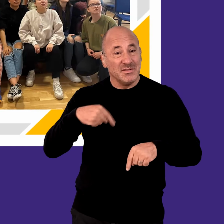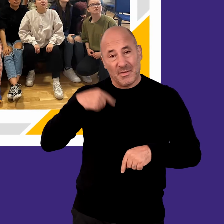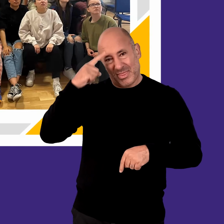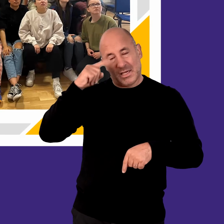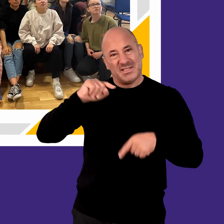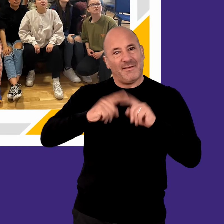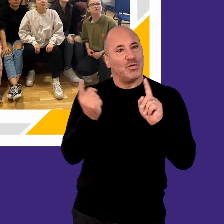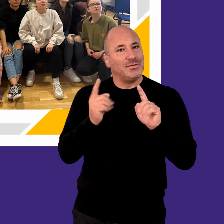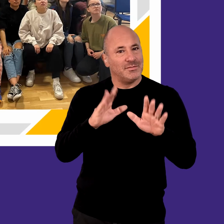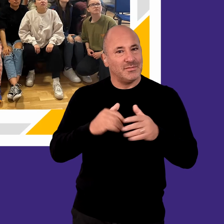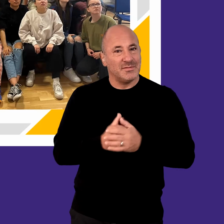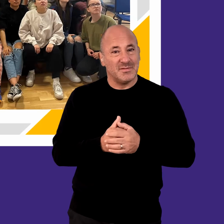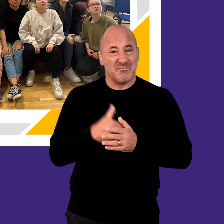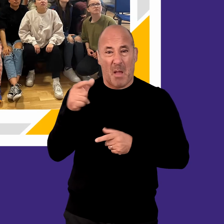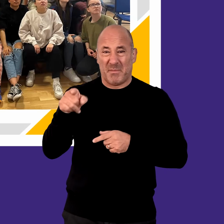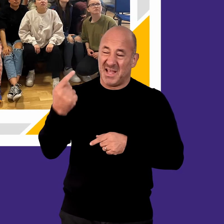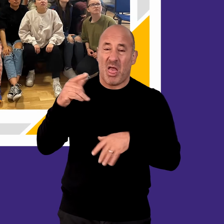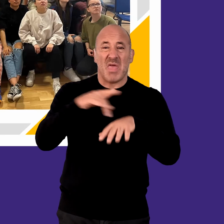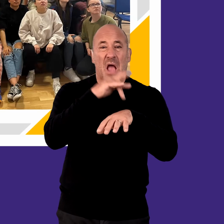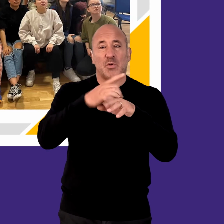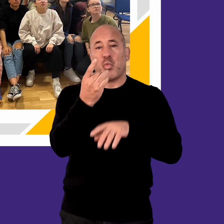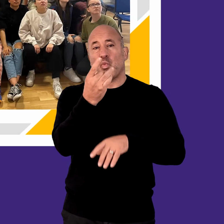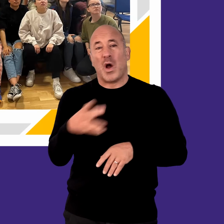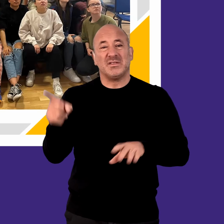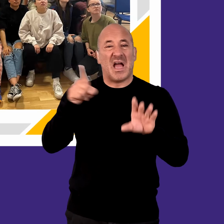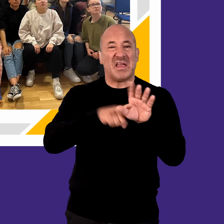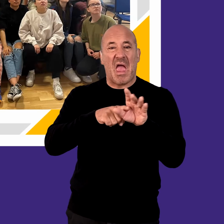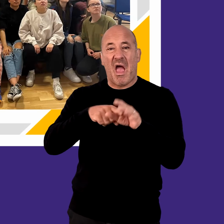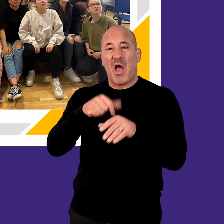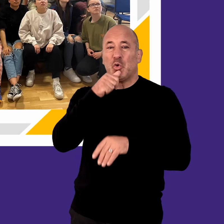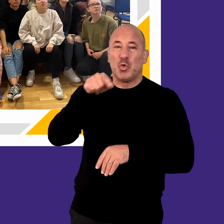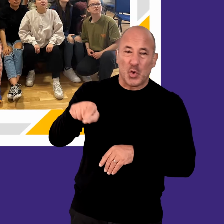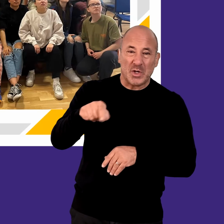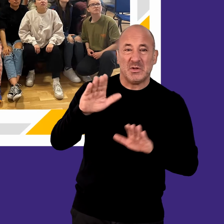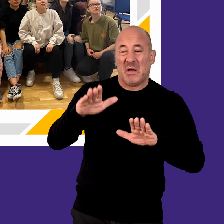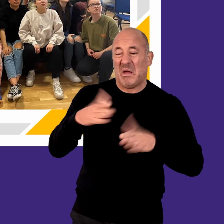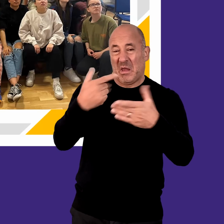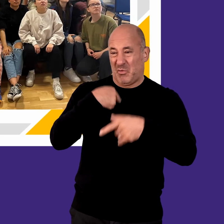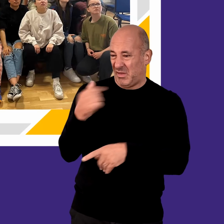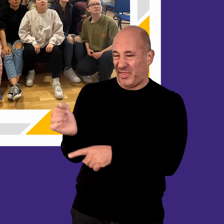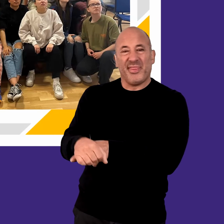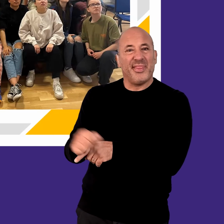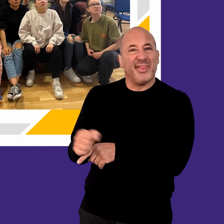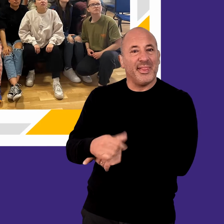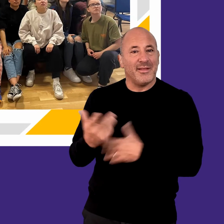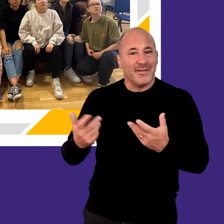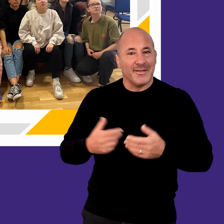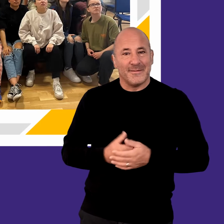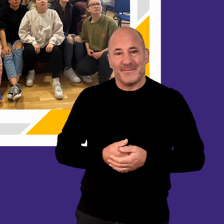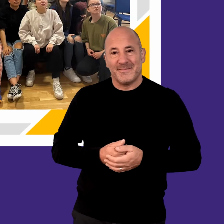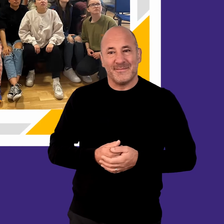would have happened. They'd probably be hiring the theatre once a year to present something that we weren't interested